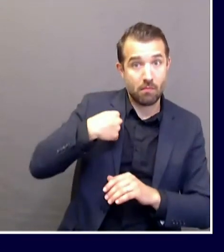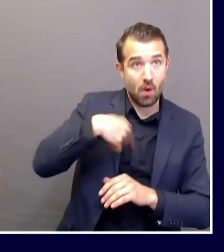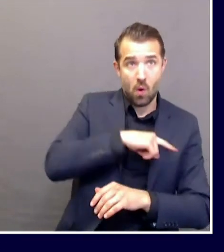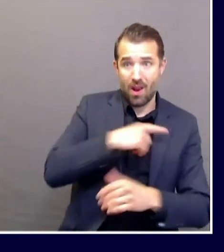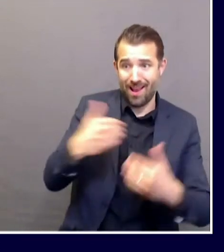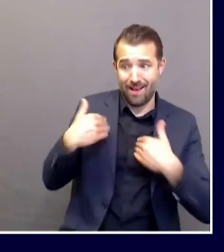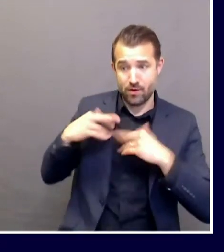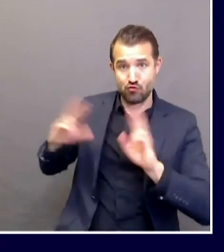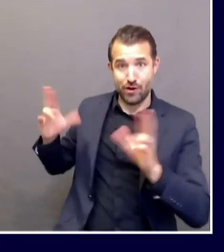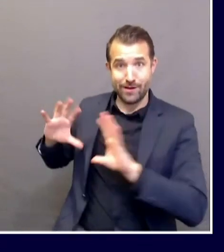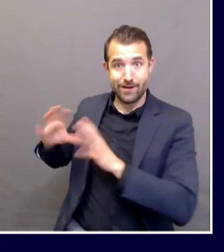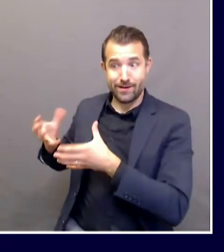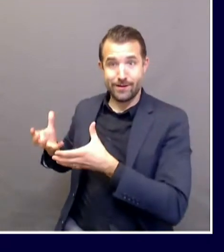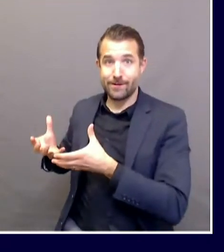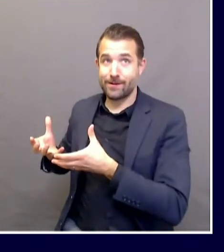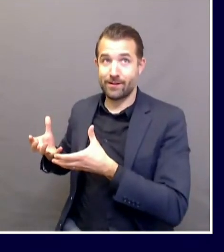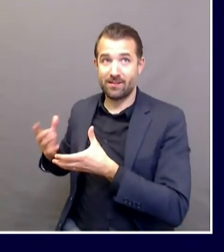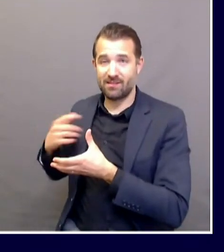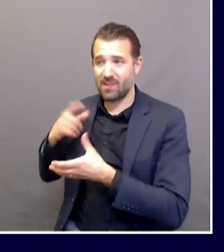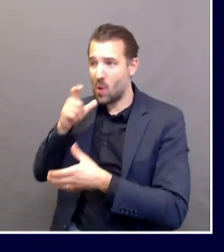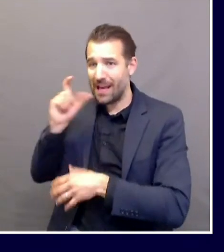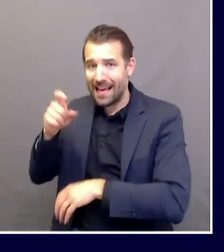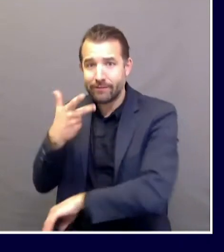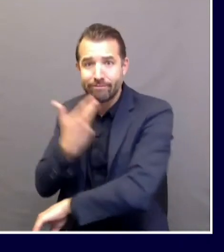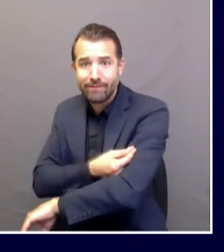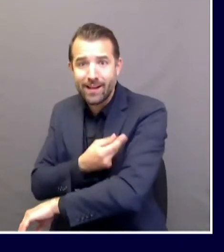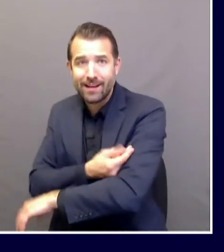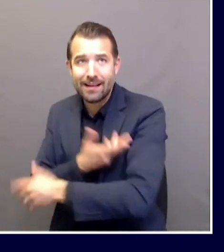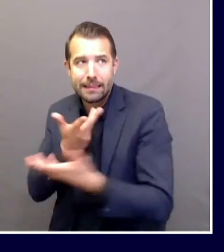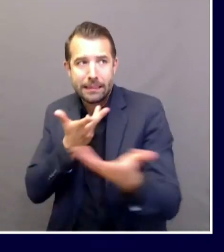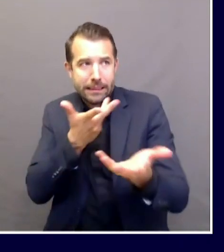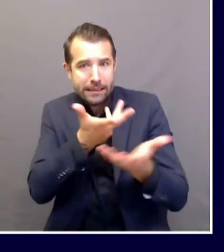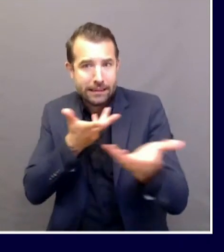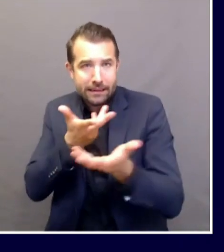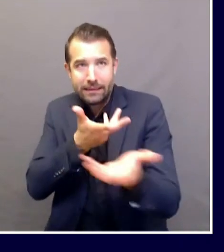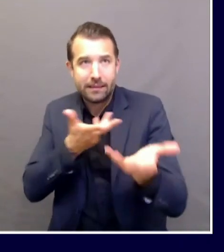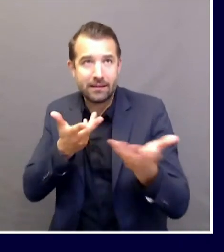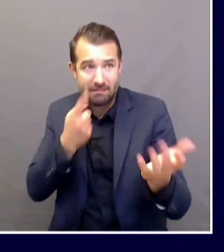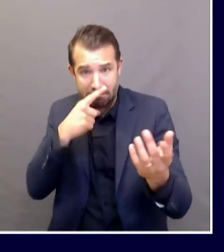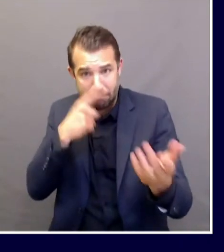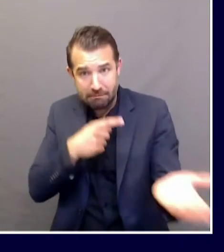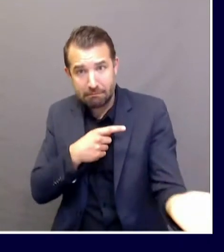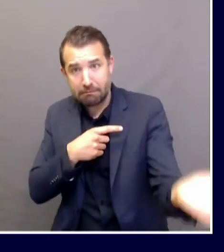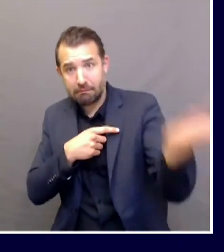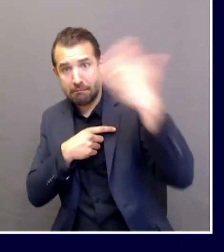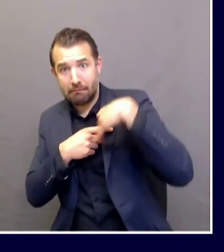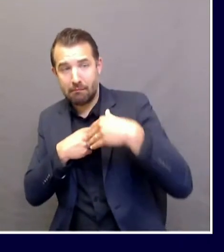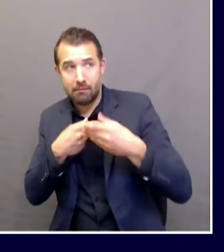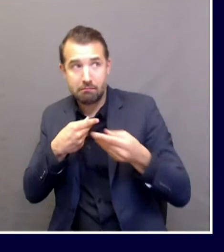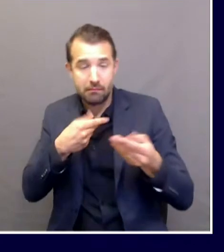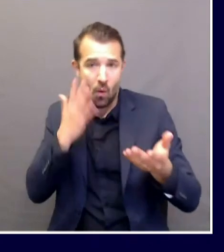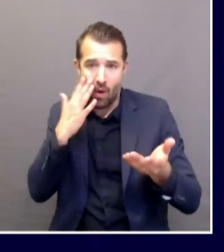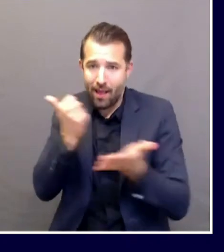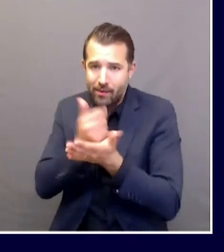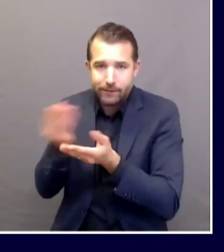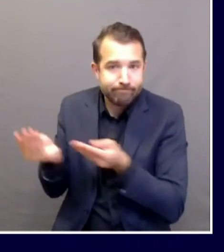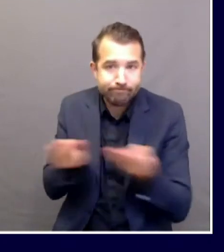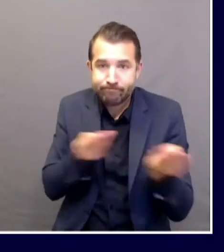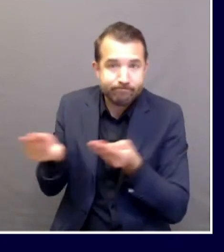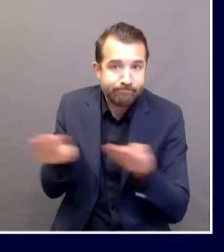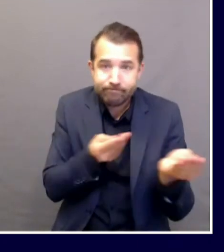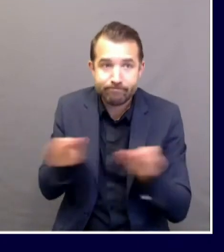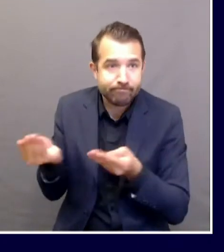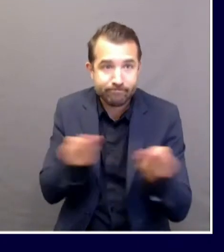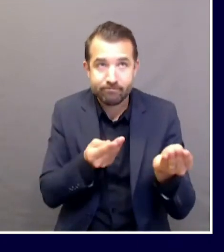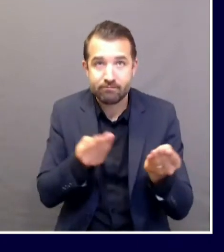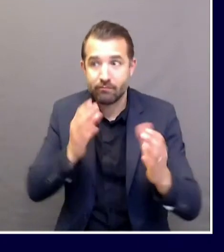vaccinators. And this is what we're calling the equity pop-up clinics. The focus of this group, the focus of these efforts is around